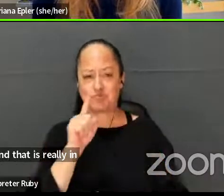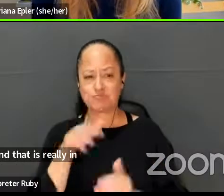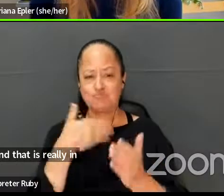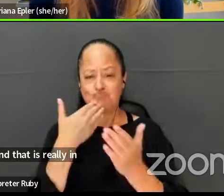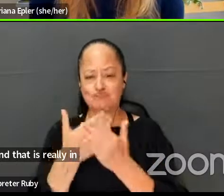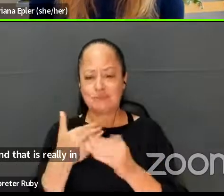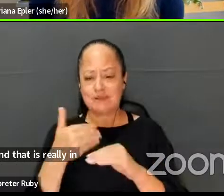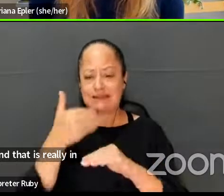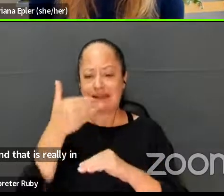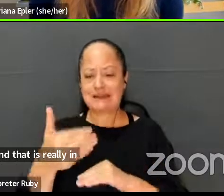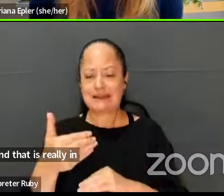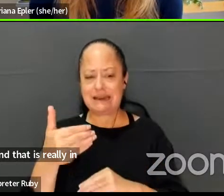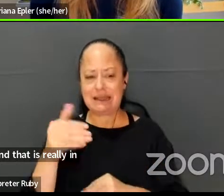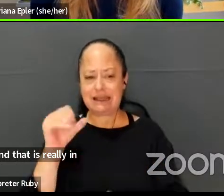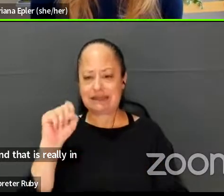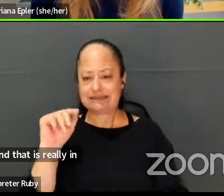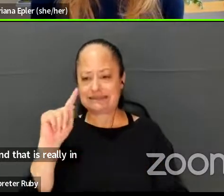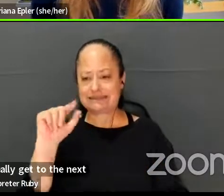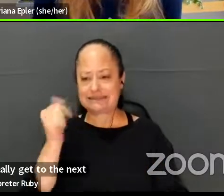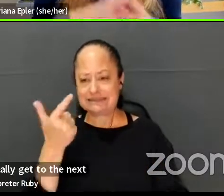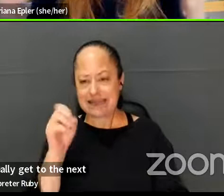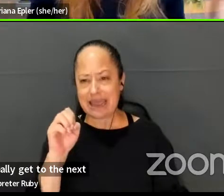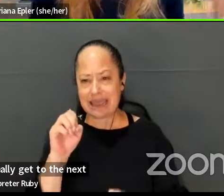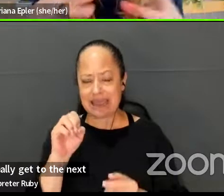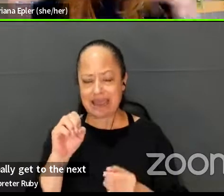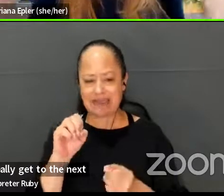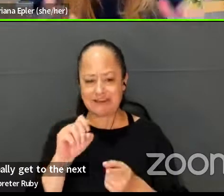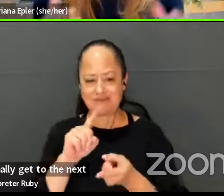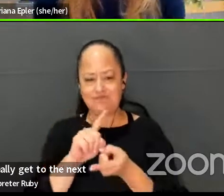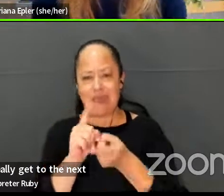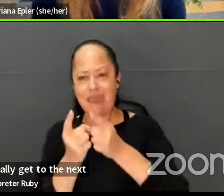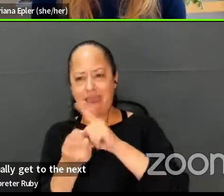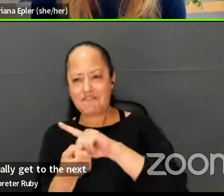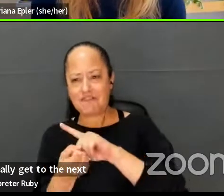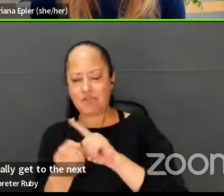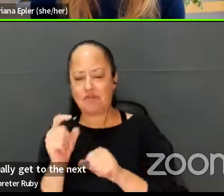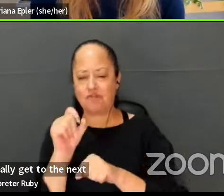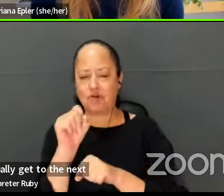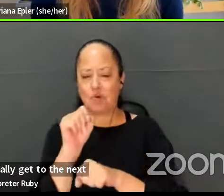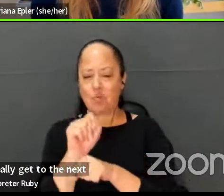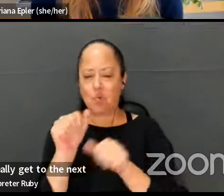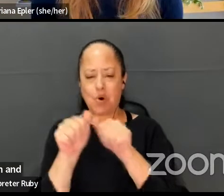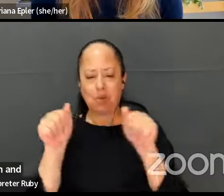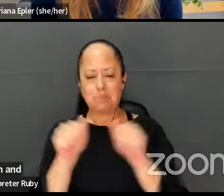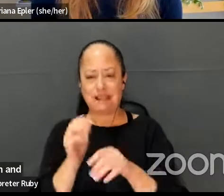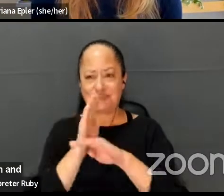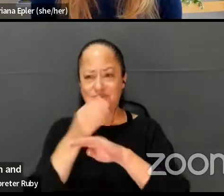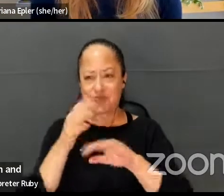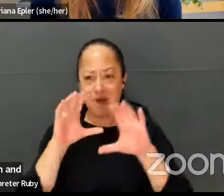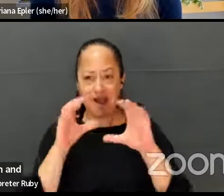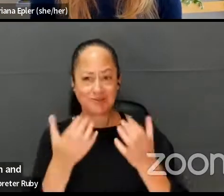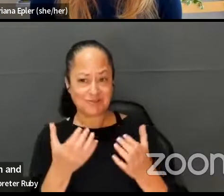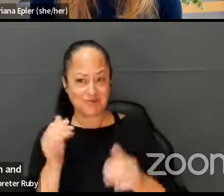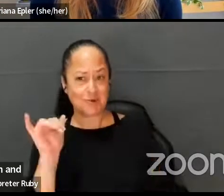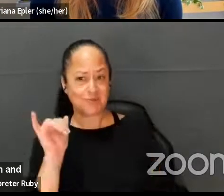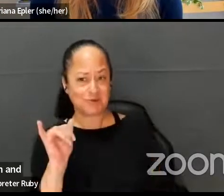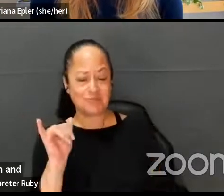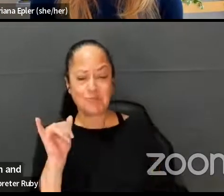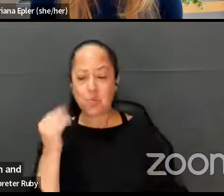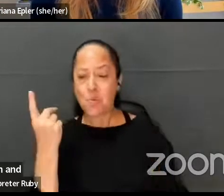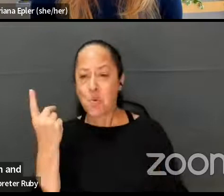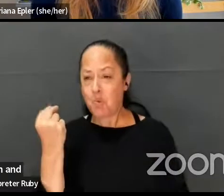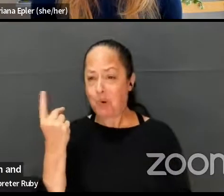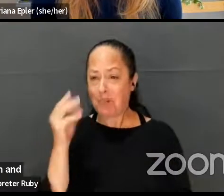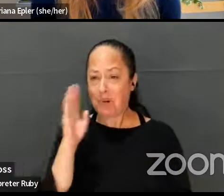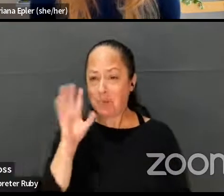stage of our evolution in workplaces and across the globe as well. Yeah, if I could just add one more thing to that,